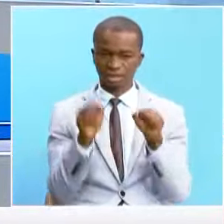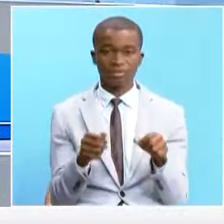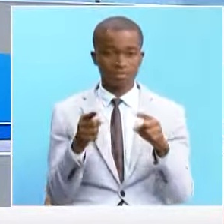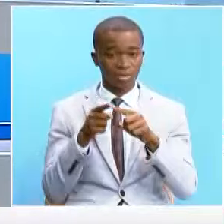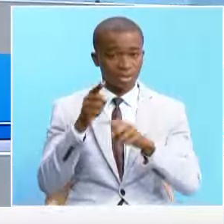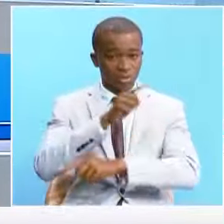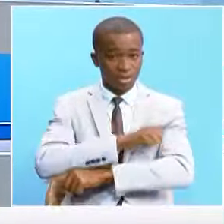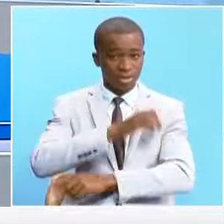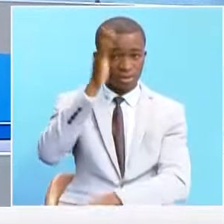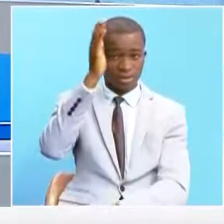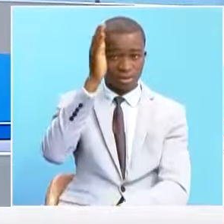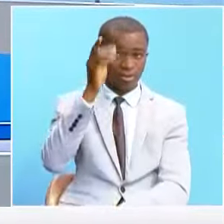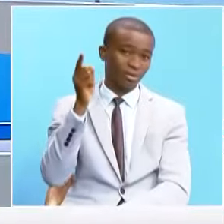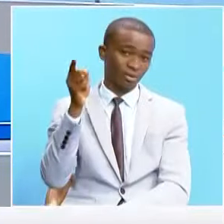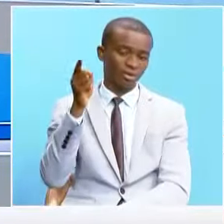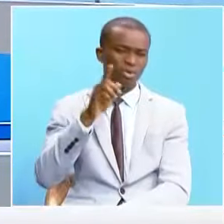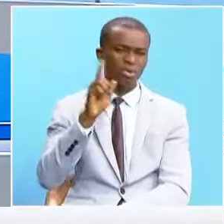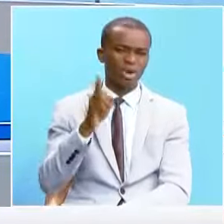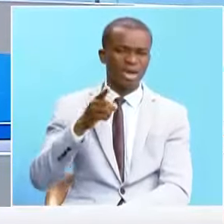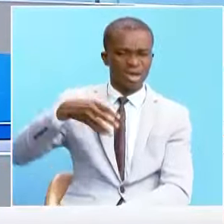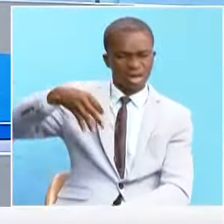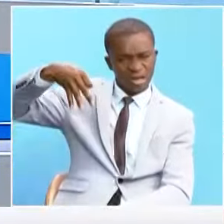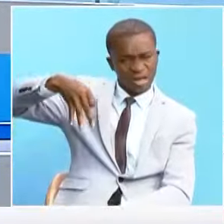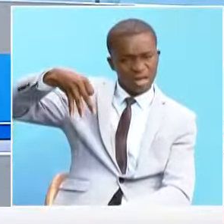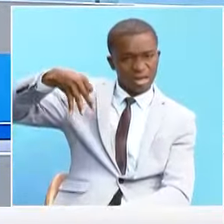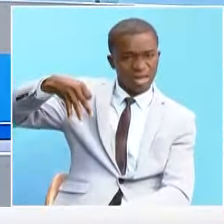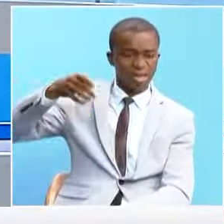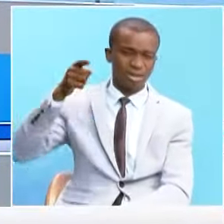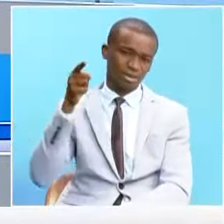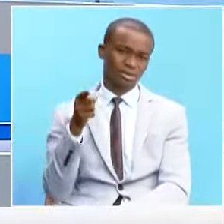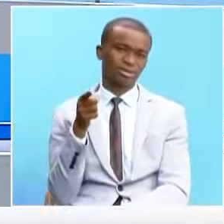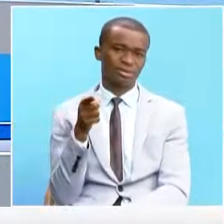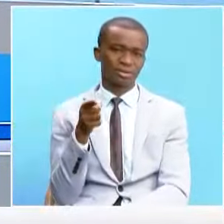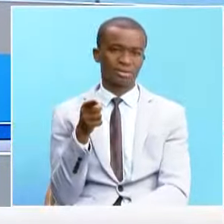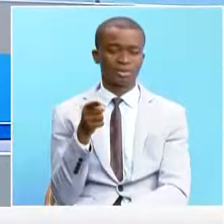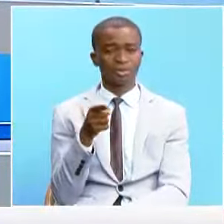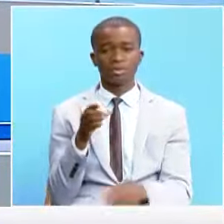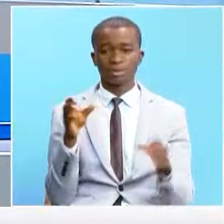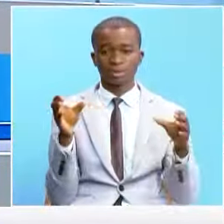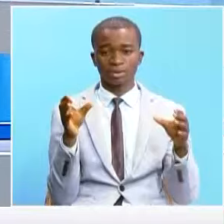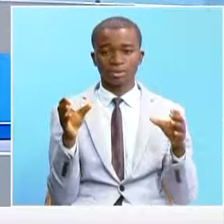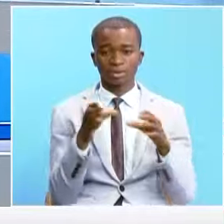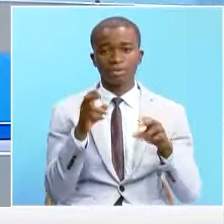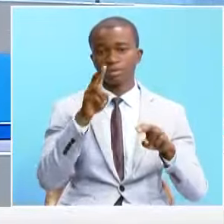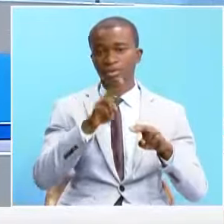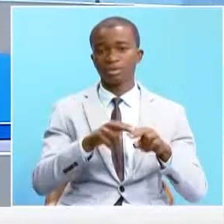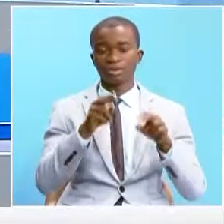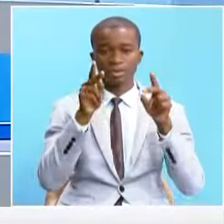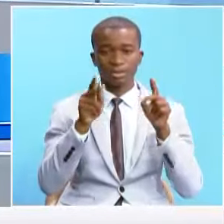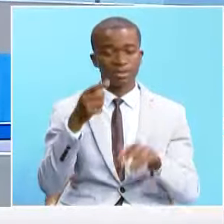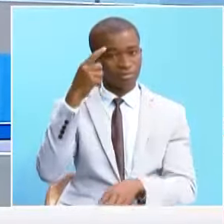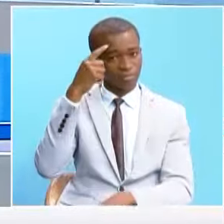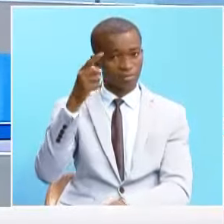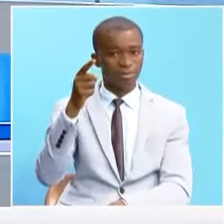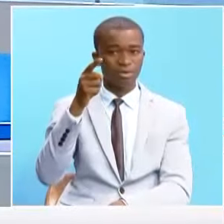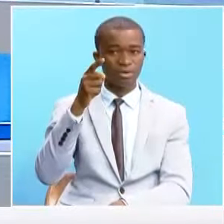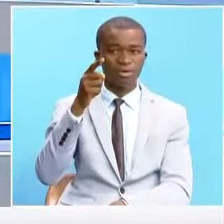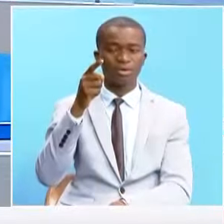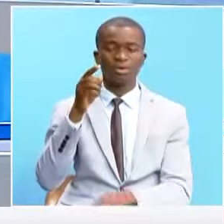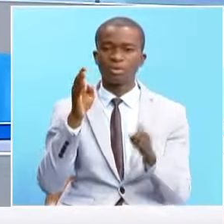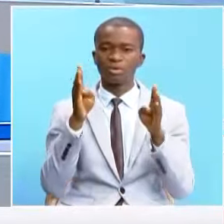in Swakopmund, Namibia, as co-chairperson during the opening of the officials' meeting at